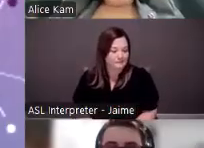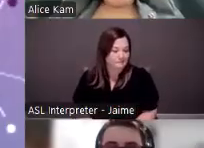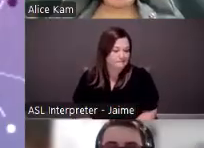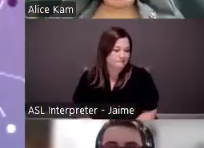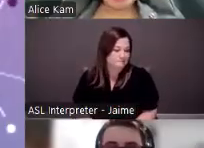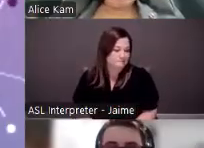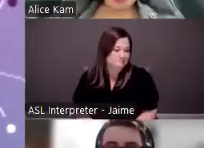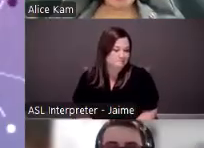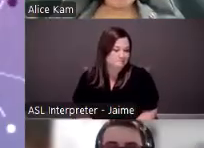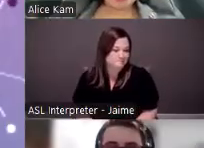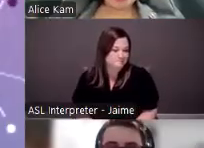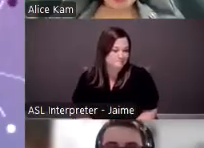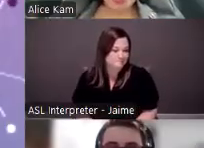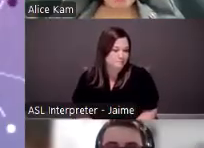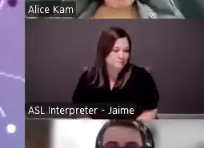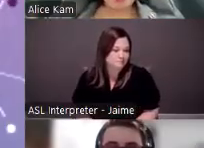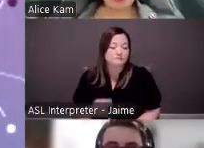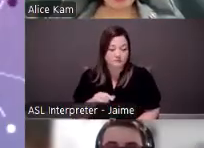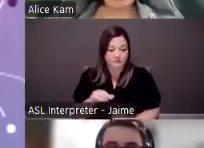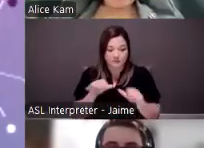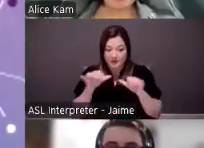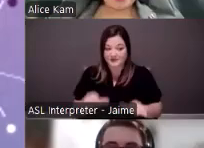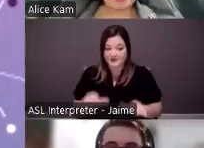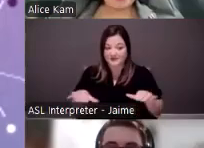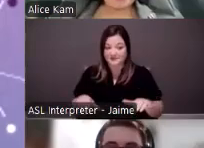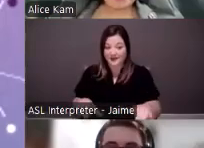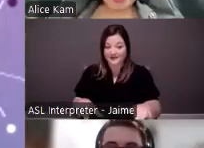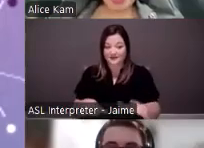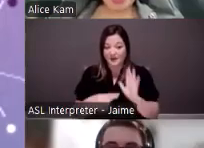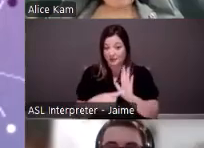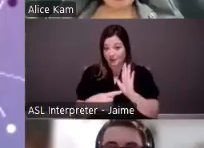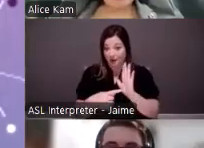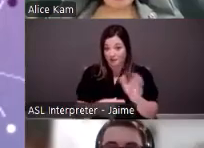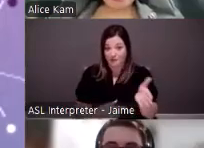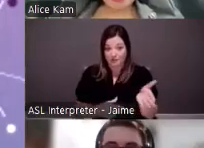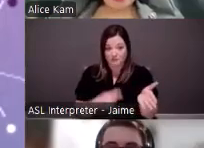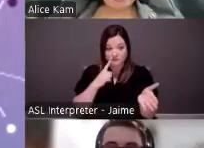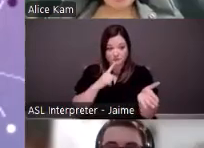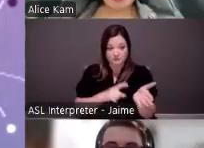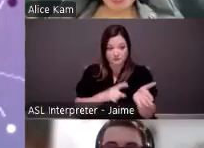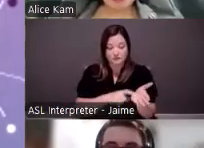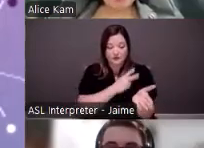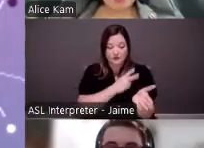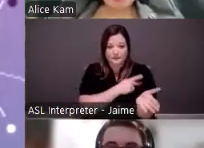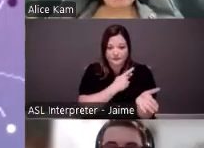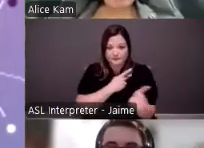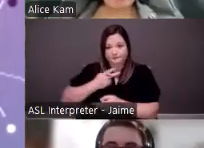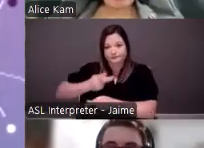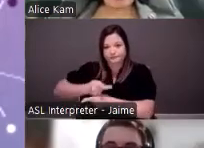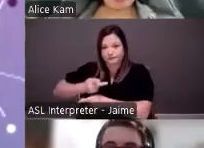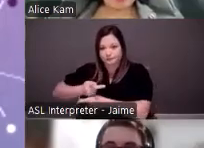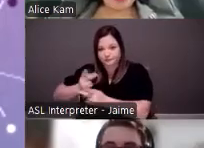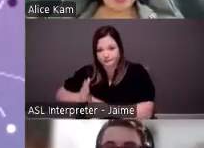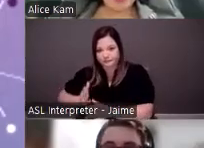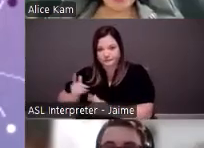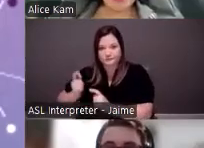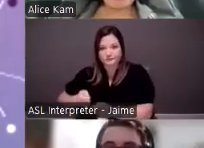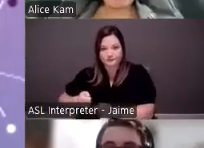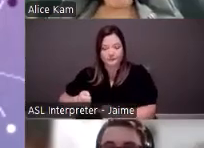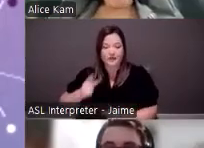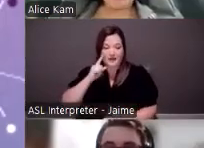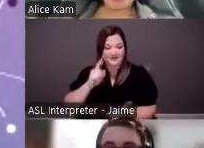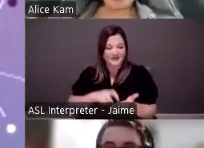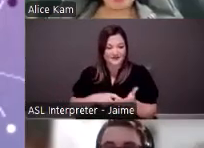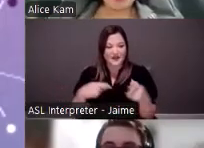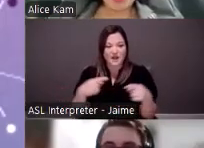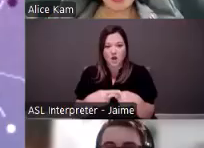So in this system activity model that you see, patient and caregivers, they identify some of the contradictions, such as